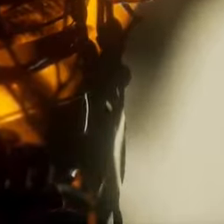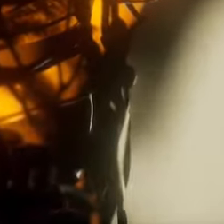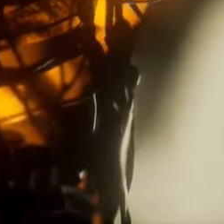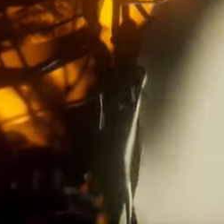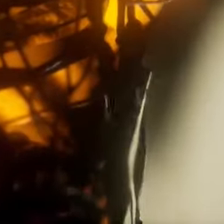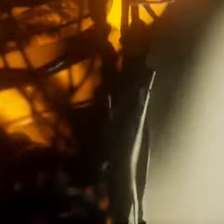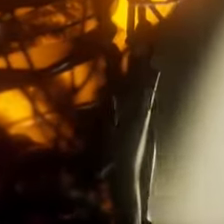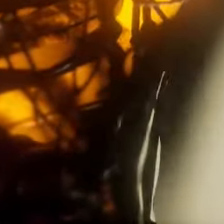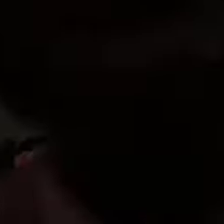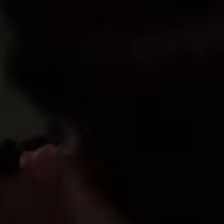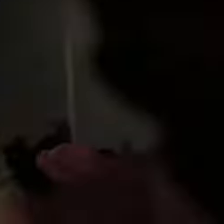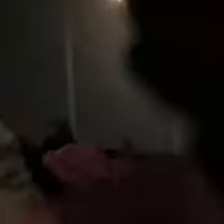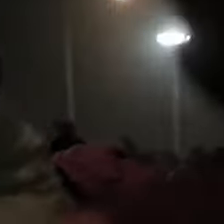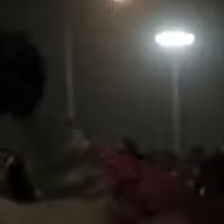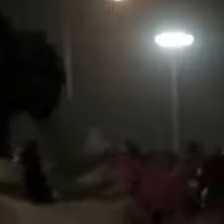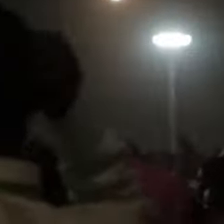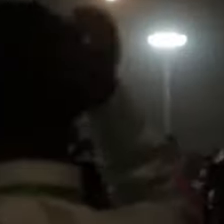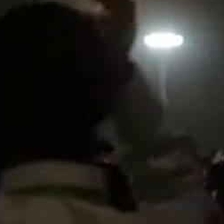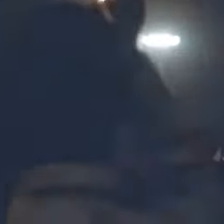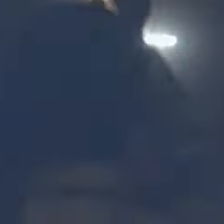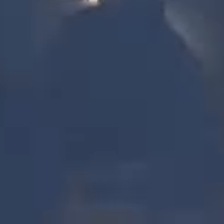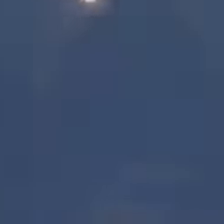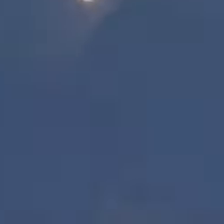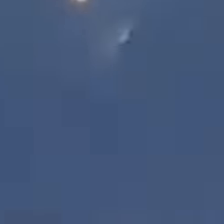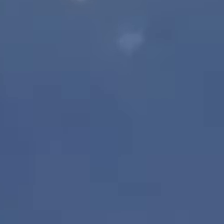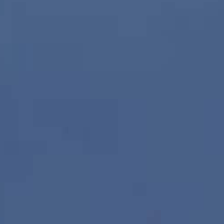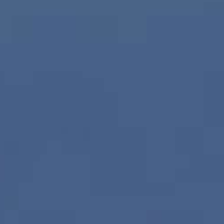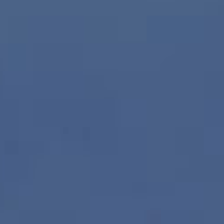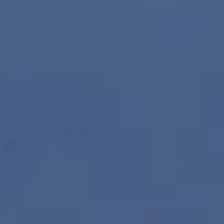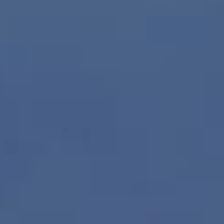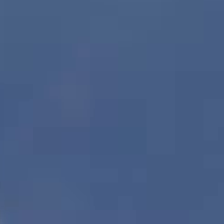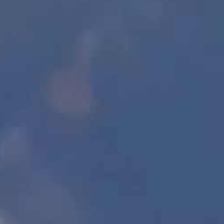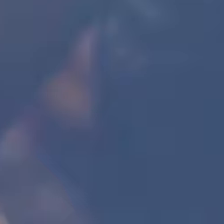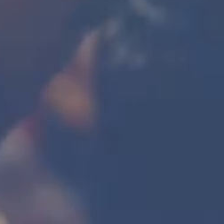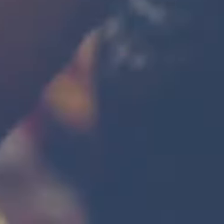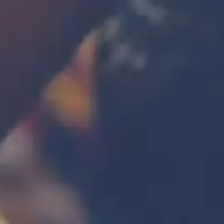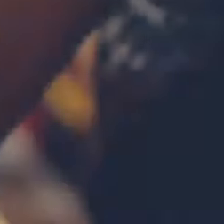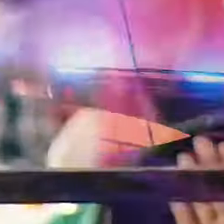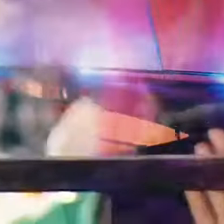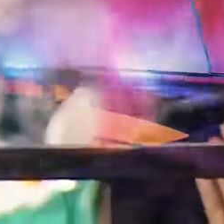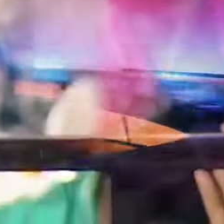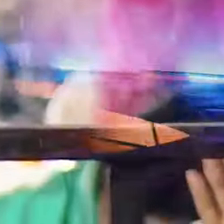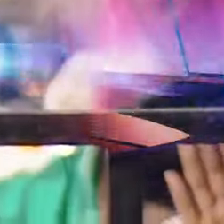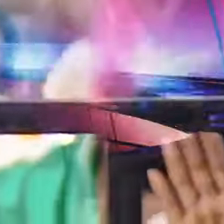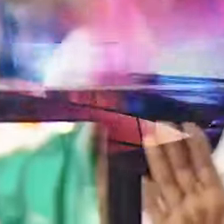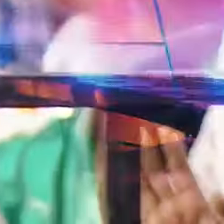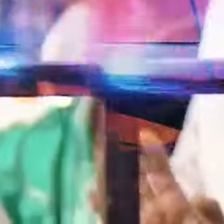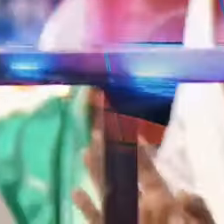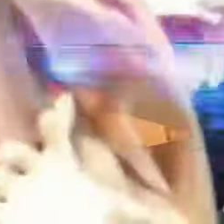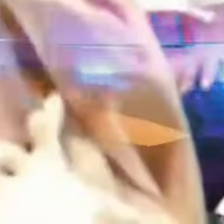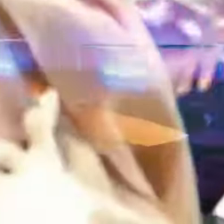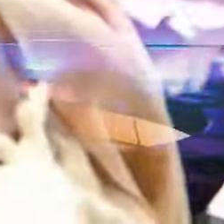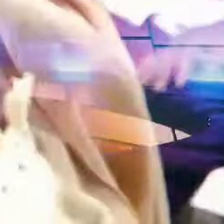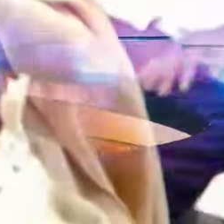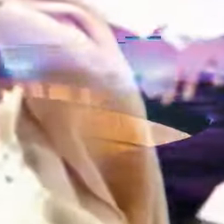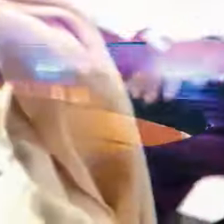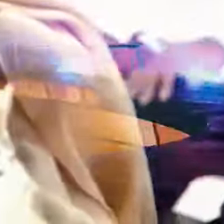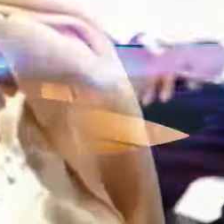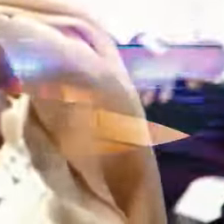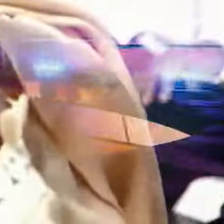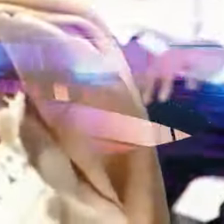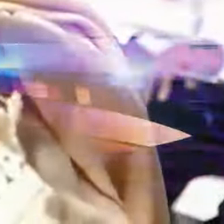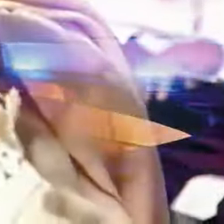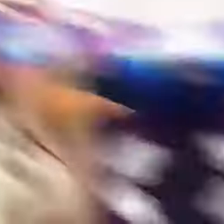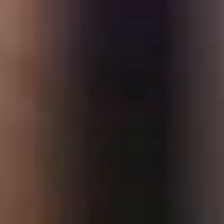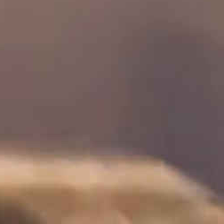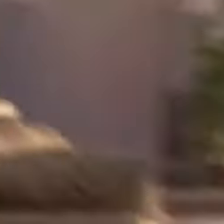bones receive life and the sick renew strength like the eagles. It is a night where the power of God moves in deepest